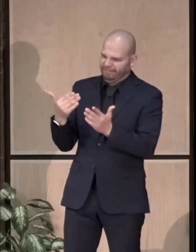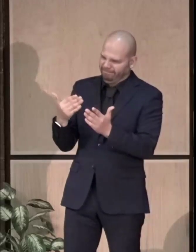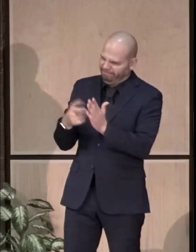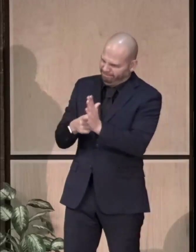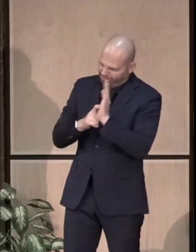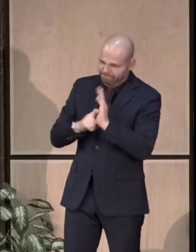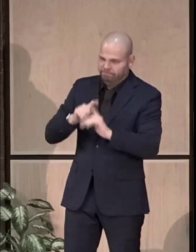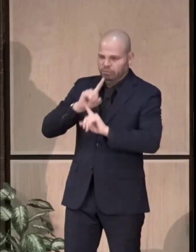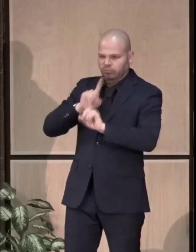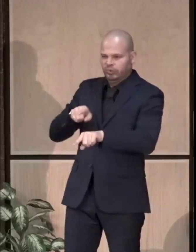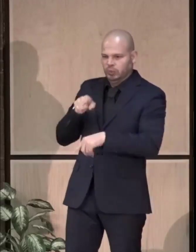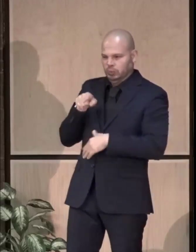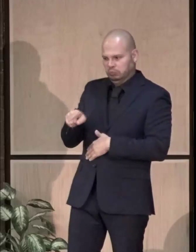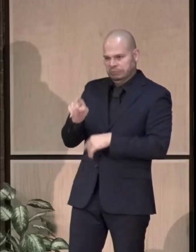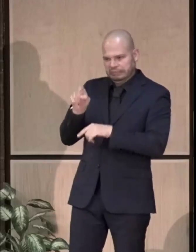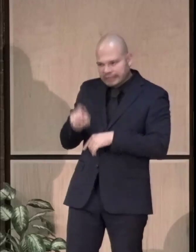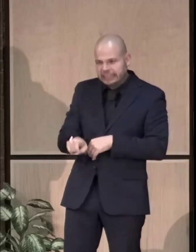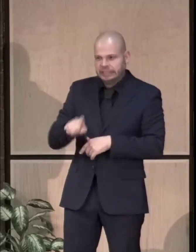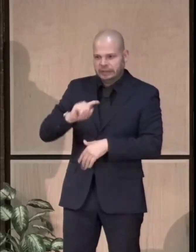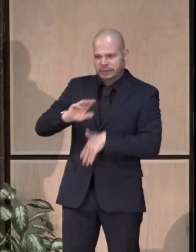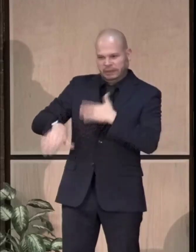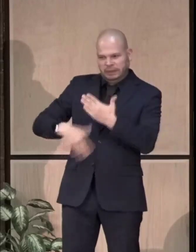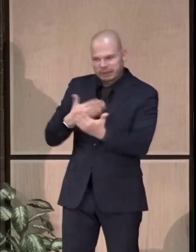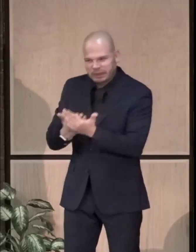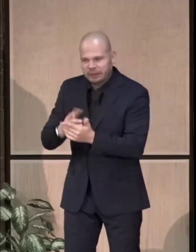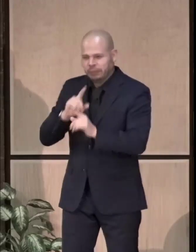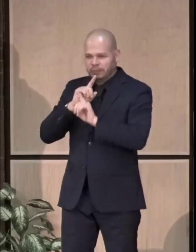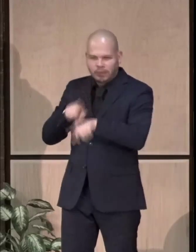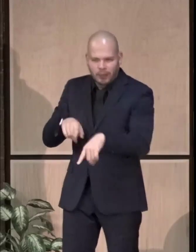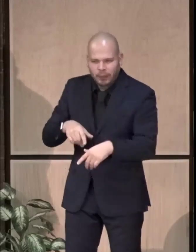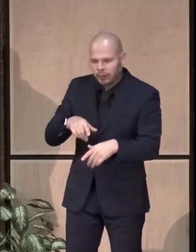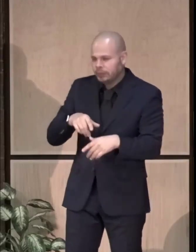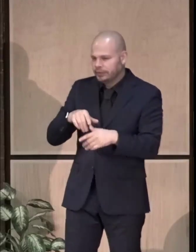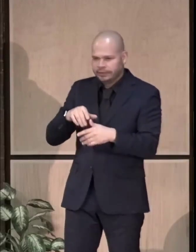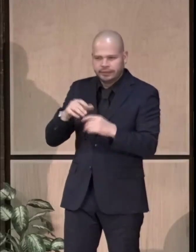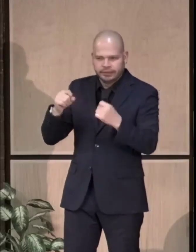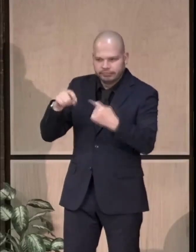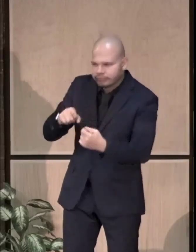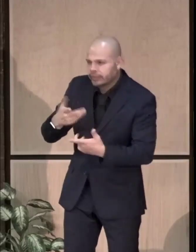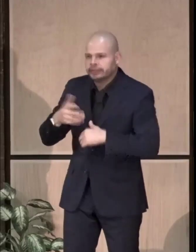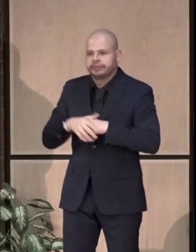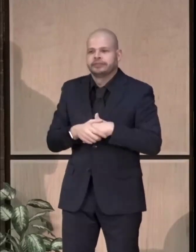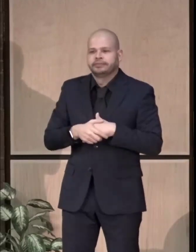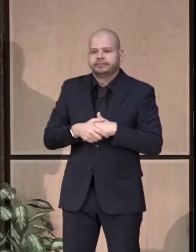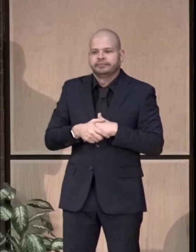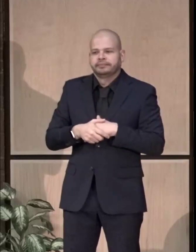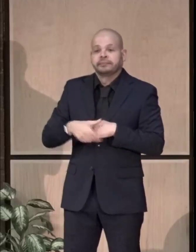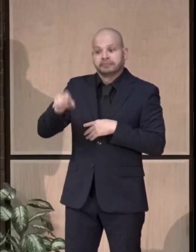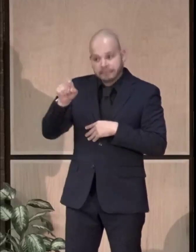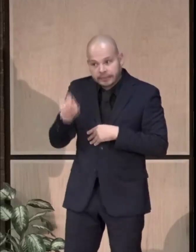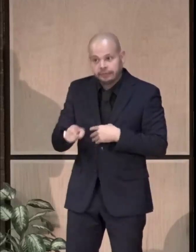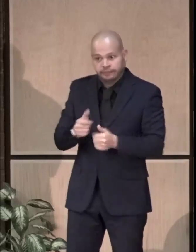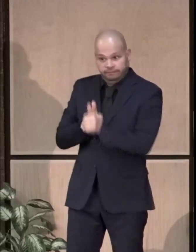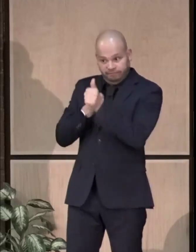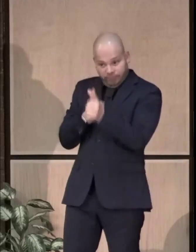reply and comply with all orders and correspondence you received from your unit commander. Did you give him that order or